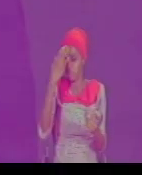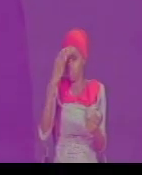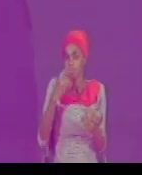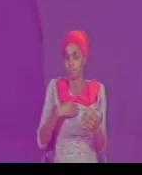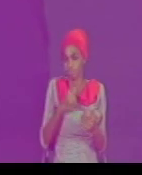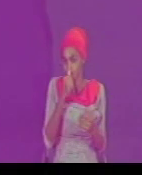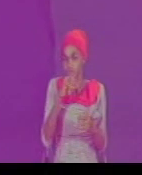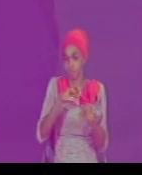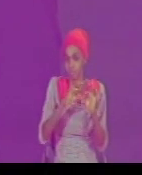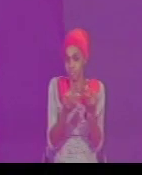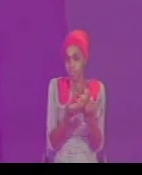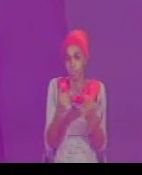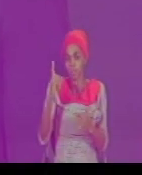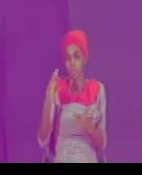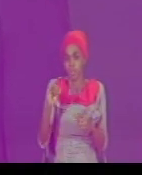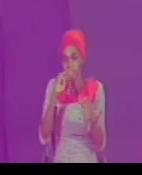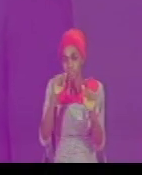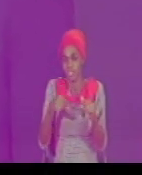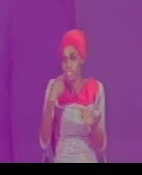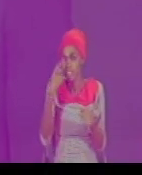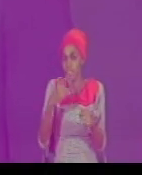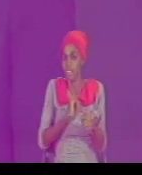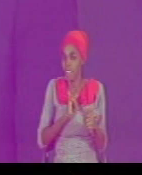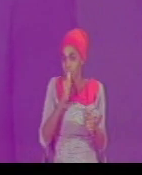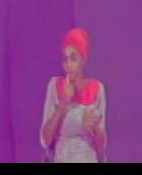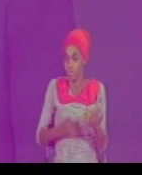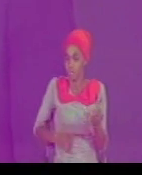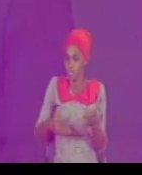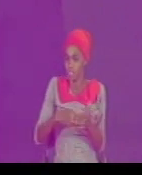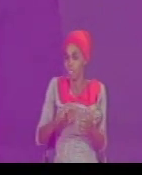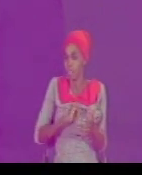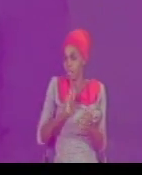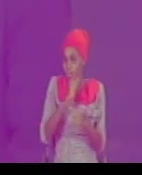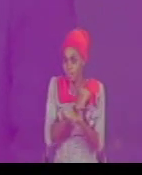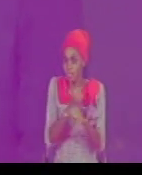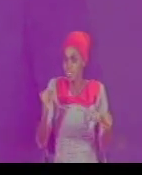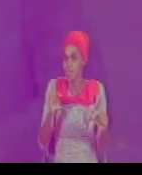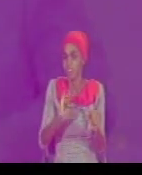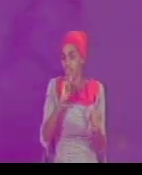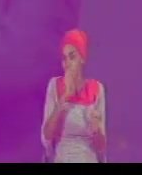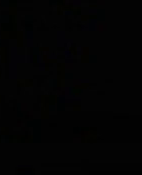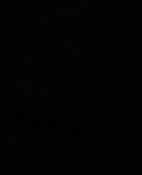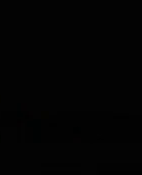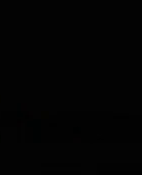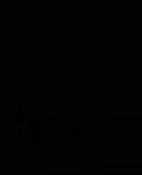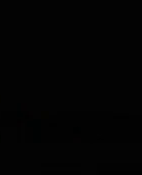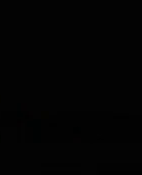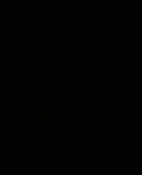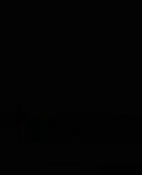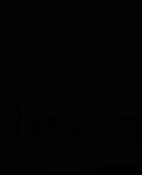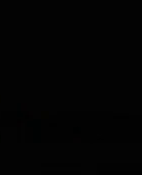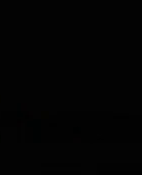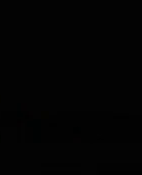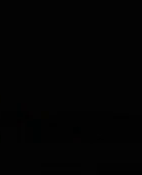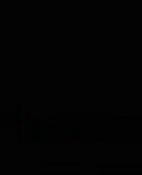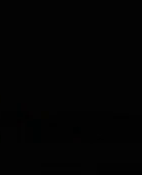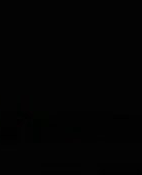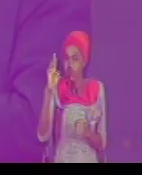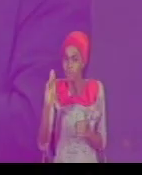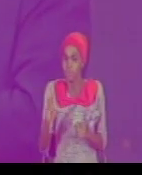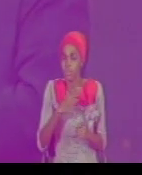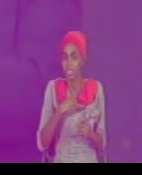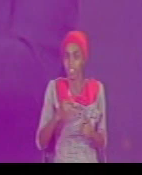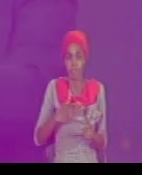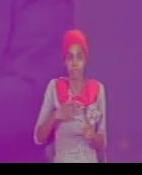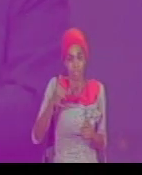say, I'm born again, I'm saved, I'm transformed, I'm a child of God, and God